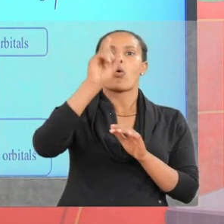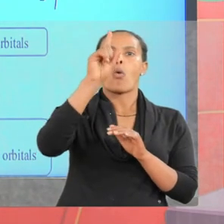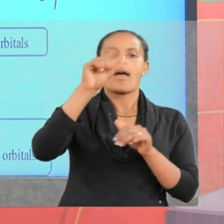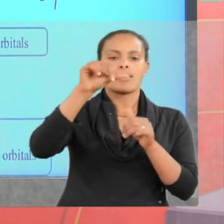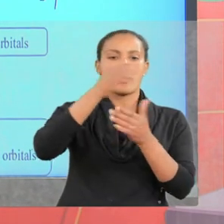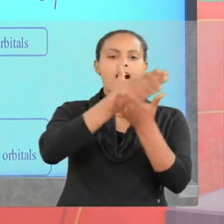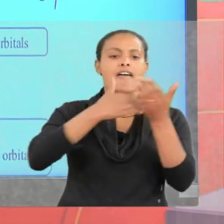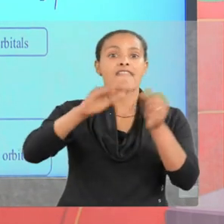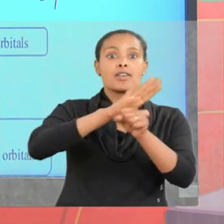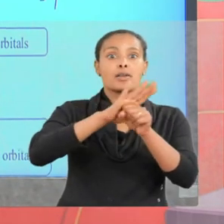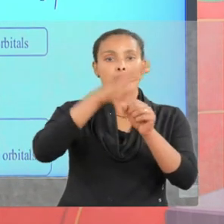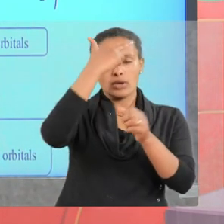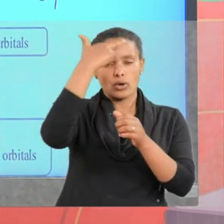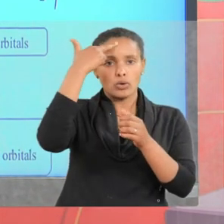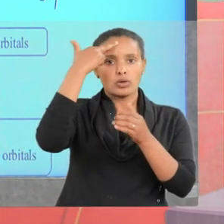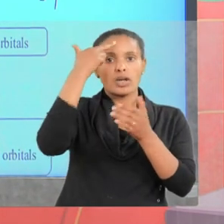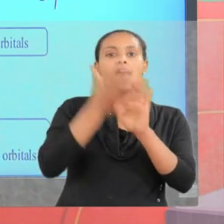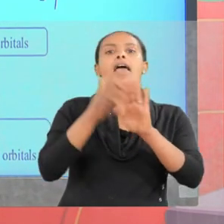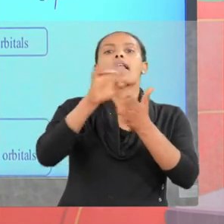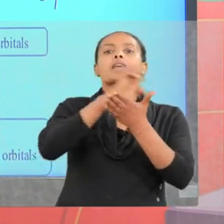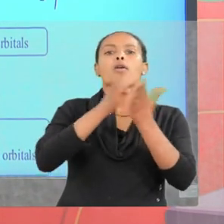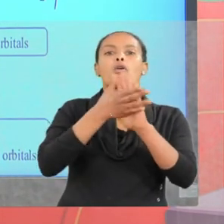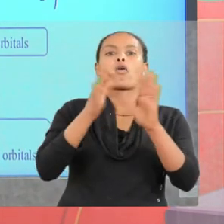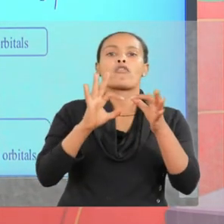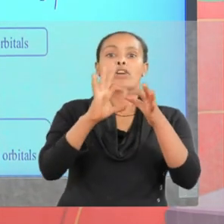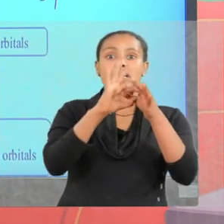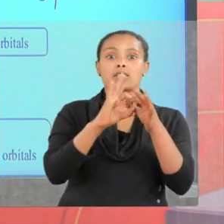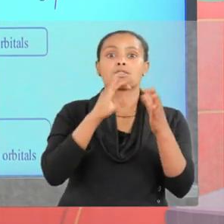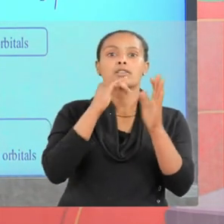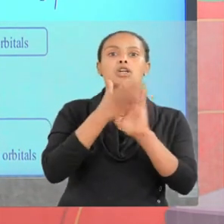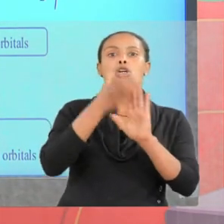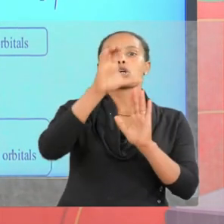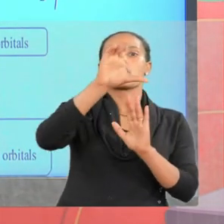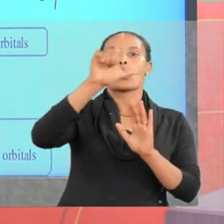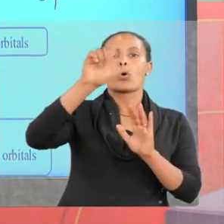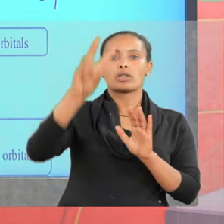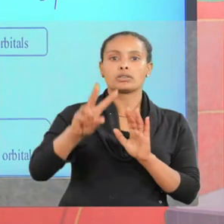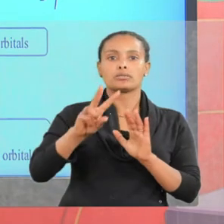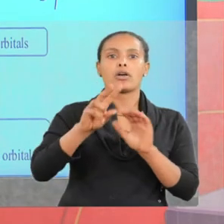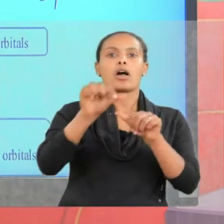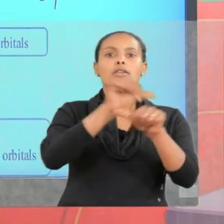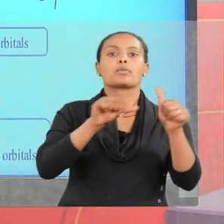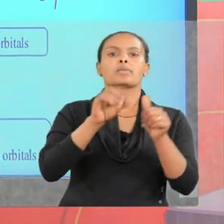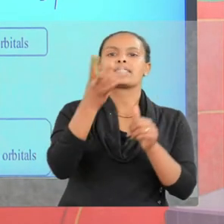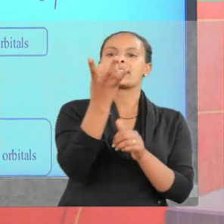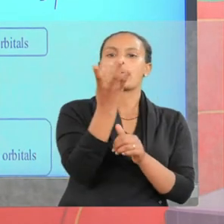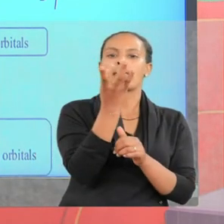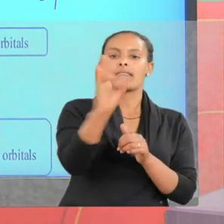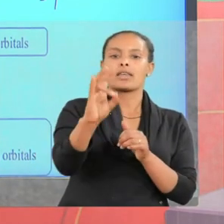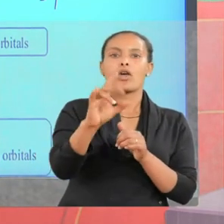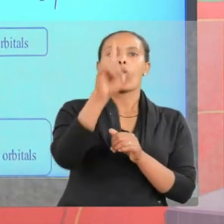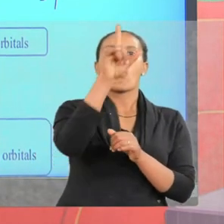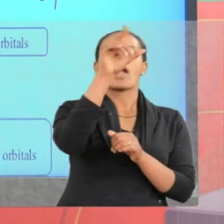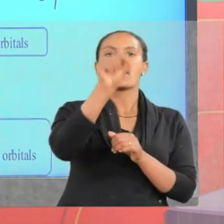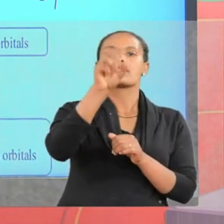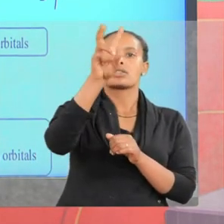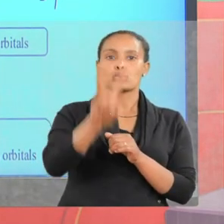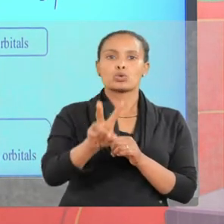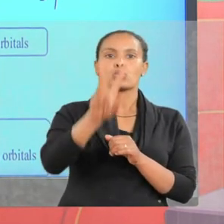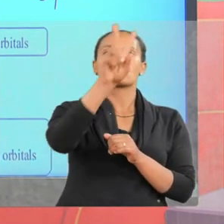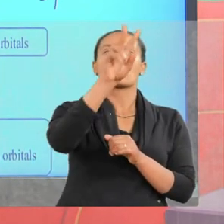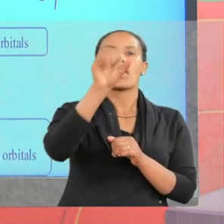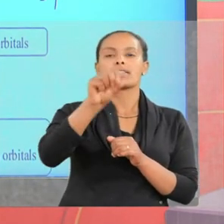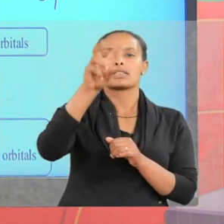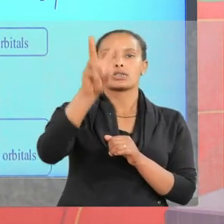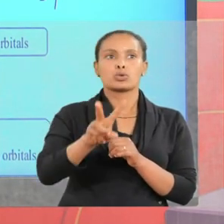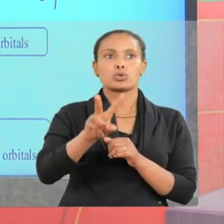atomic orbital because the electronic configuration of chlorine with atomic number 17 is 1s2,